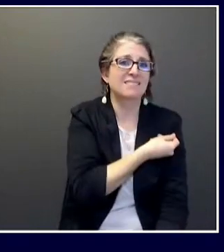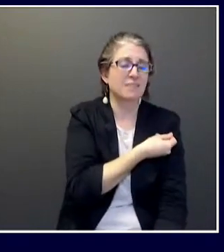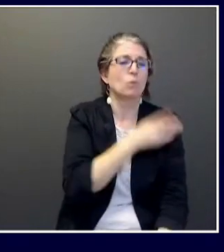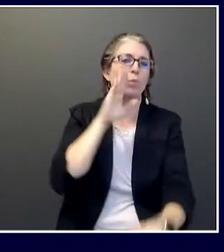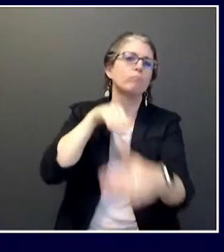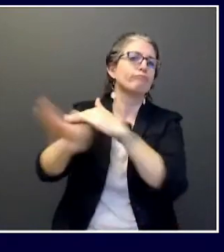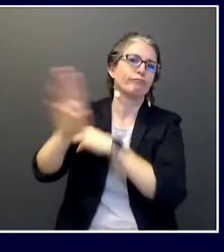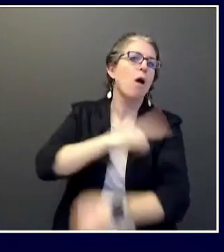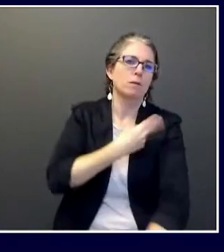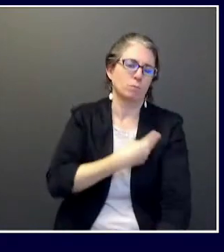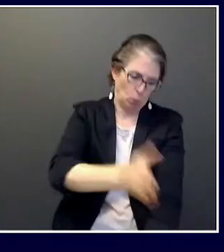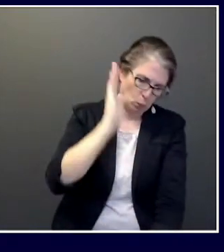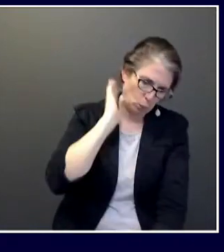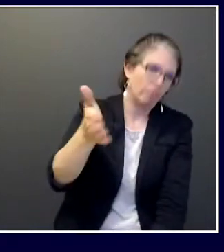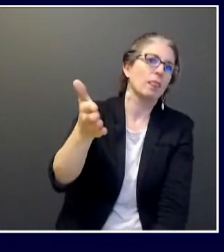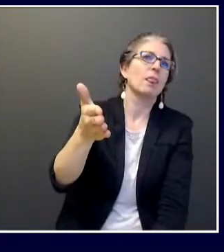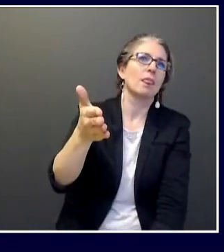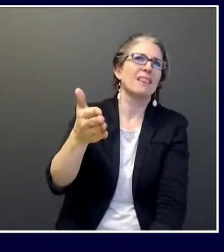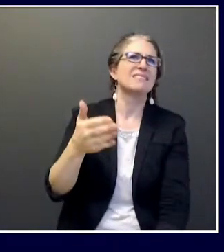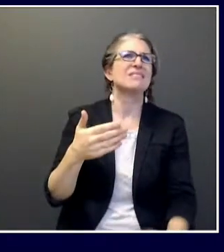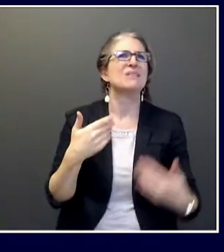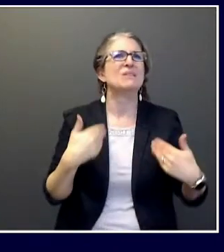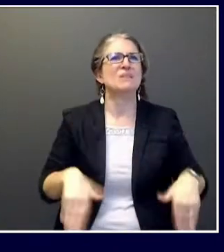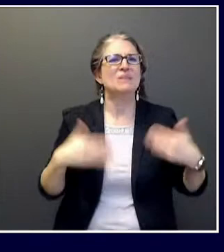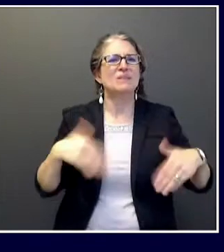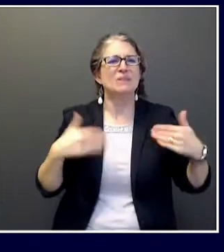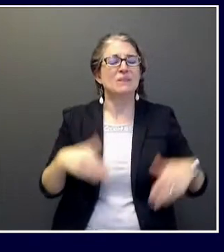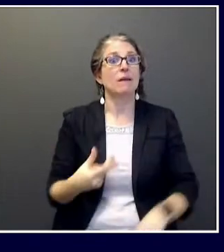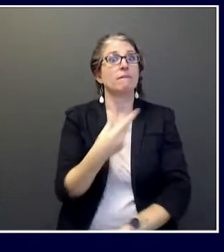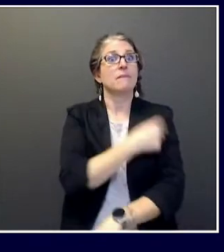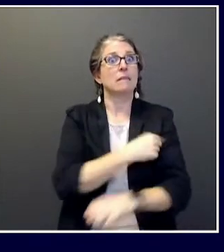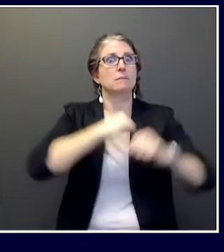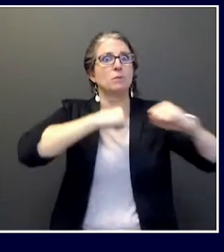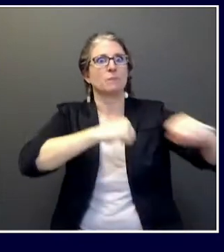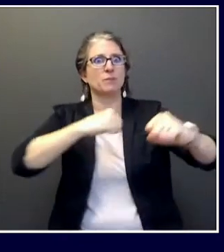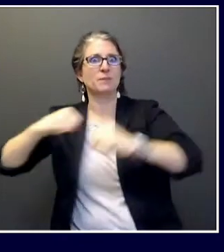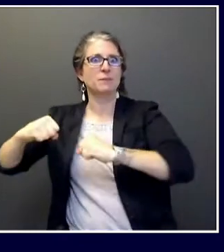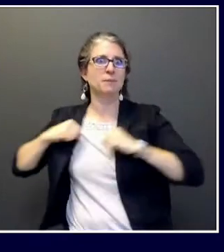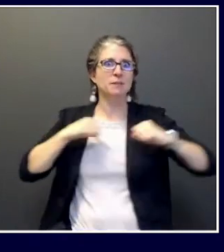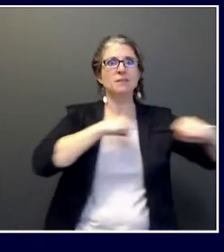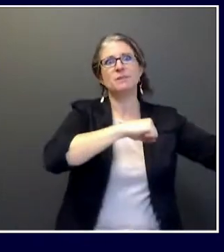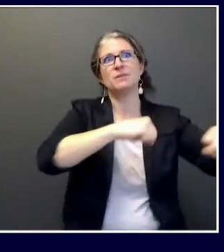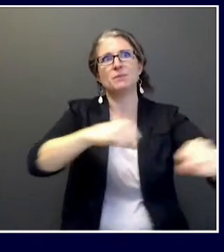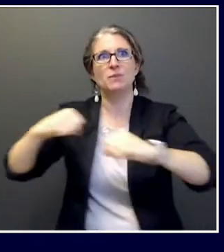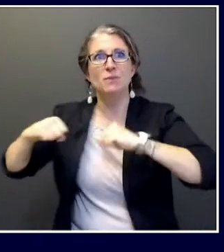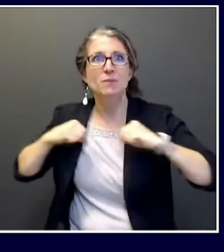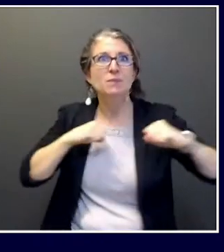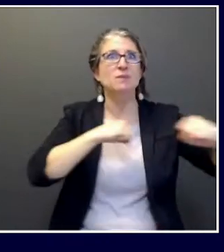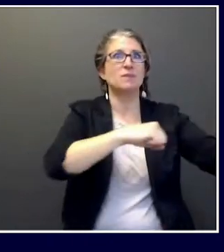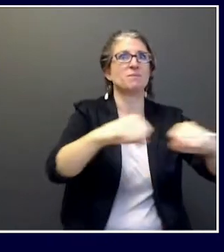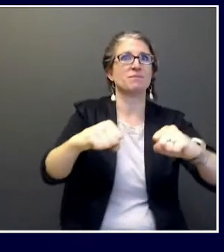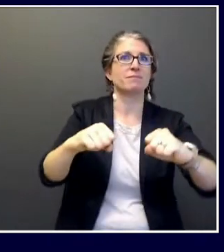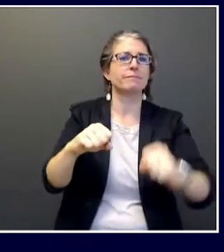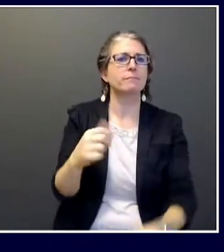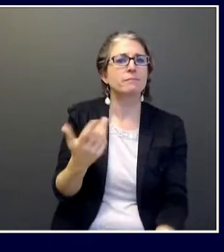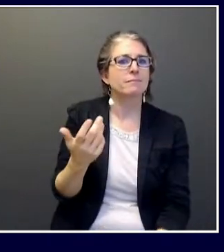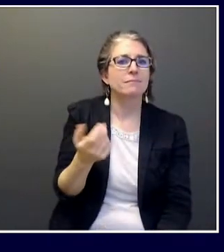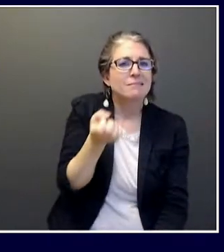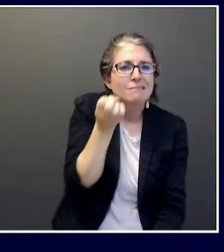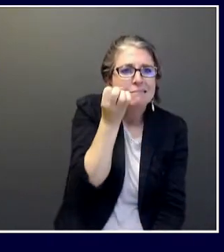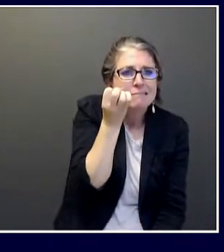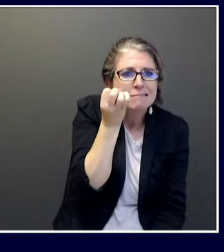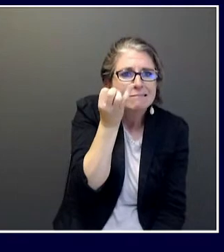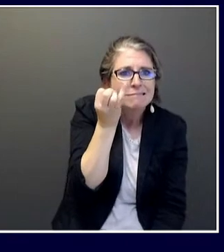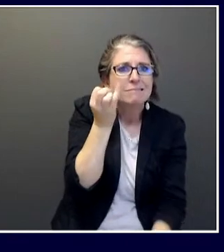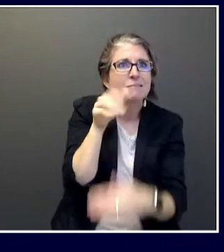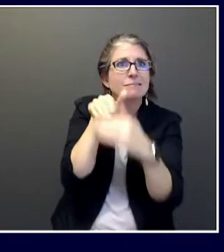happens, getting COVID and landing in the hospital, when you multiply the rarity of that event times a lot of people, those who are